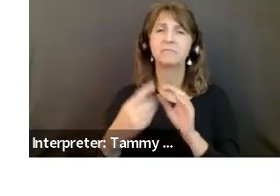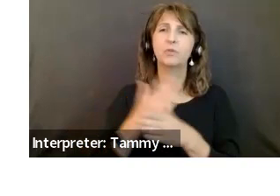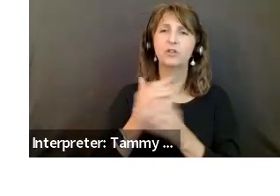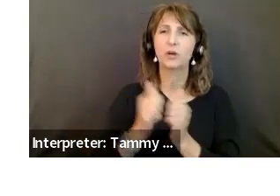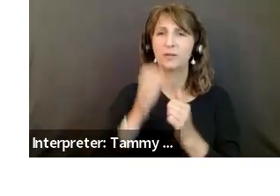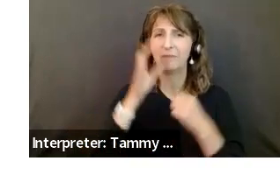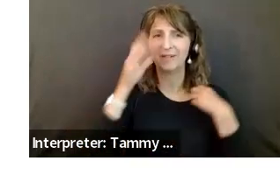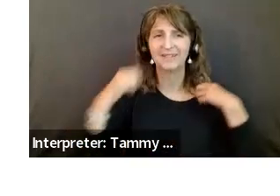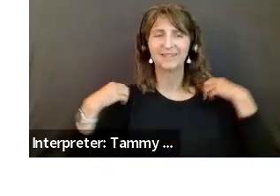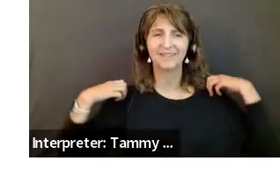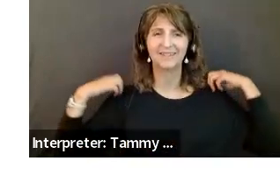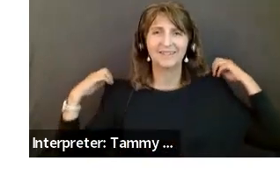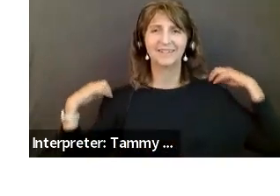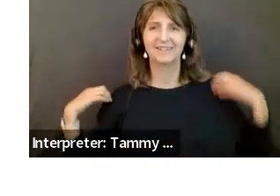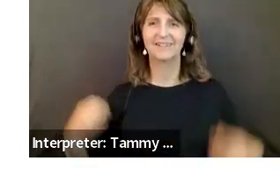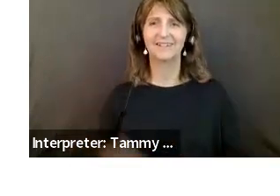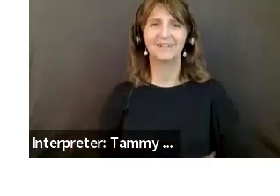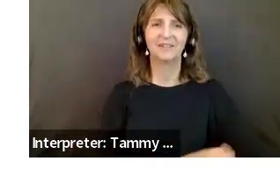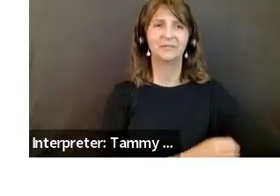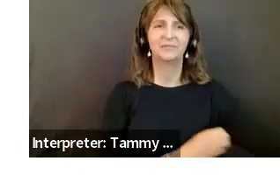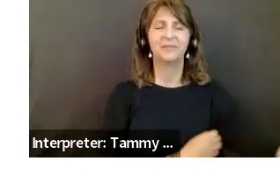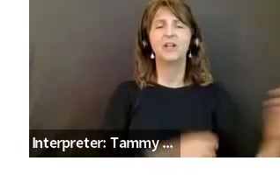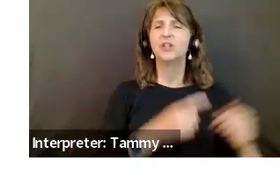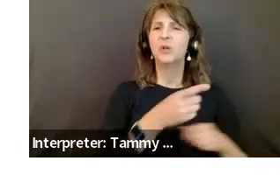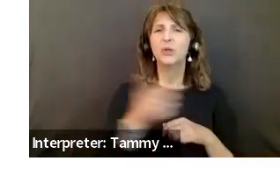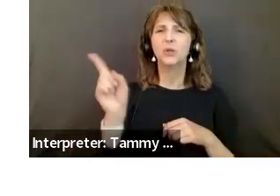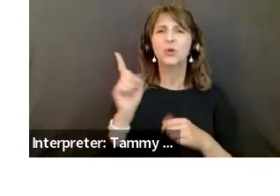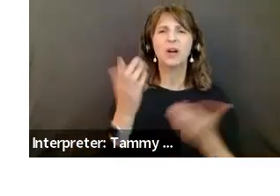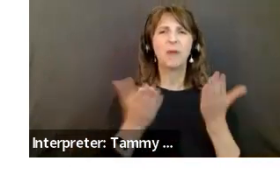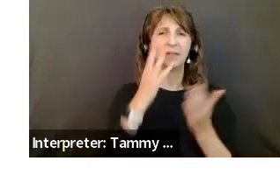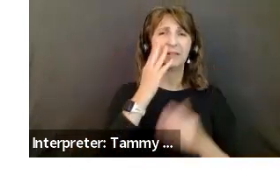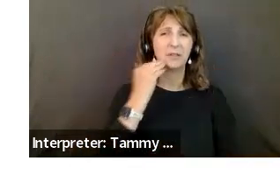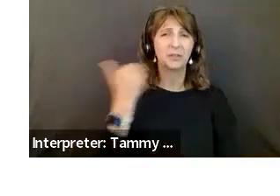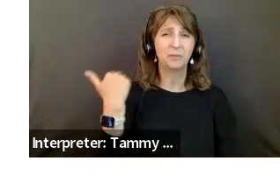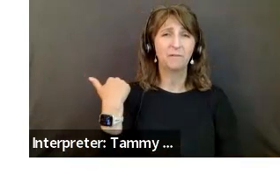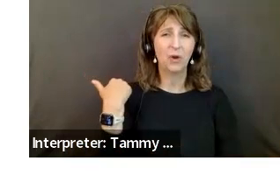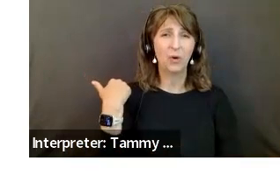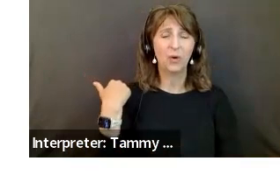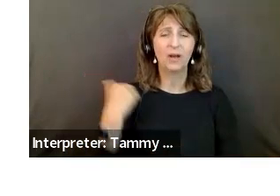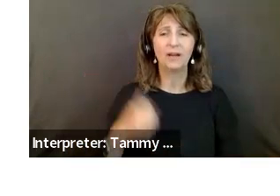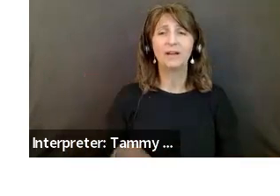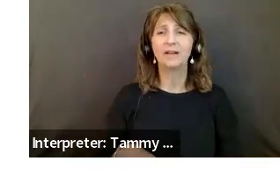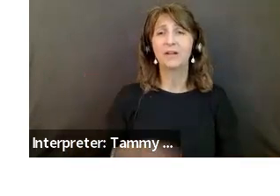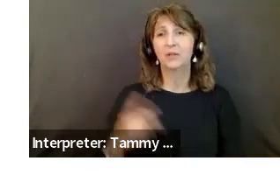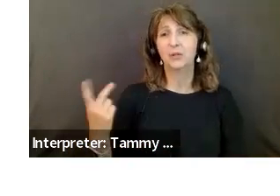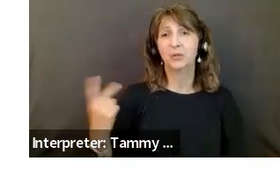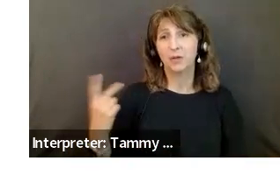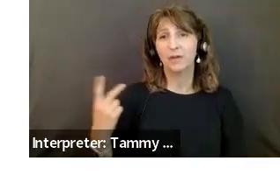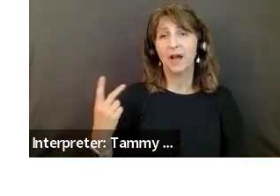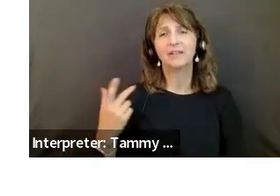problem is, I mean, I'm sure many of you have been in this situation, and Christina and I will tell you a little bit about